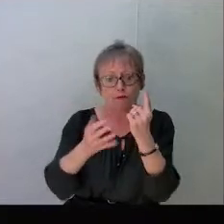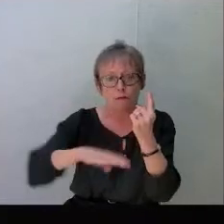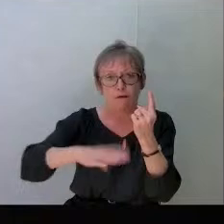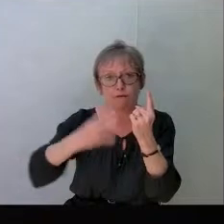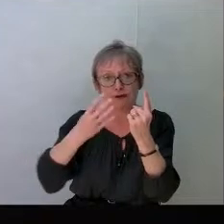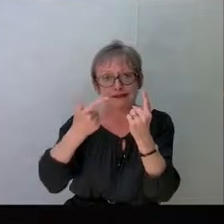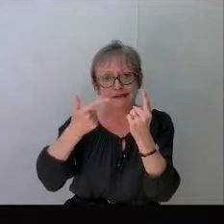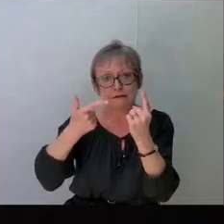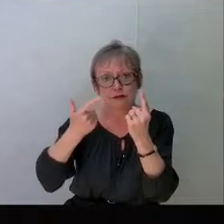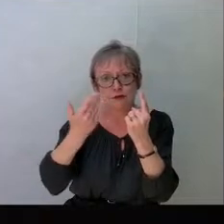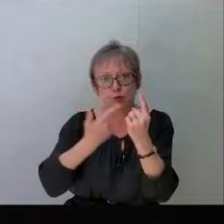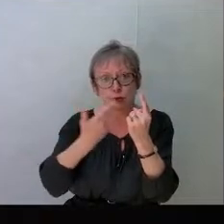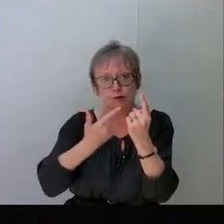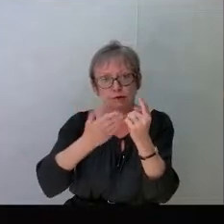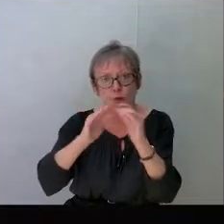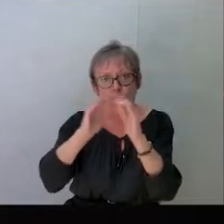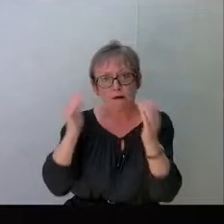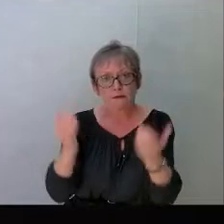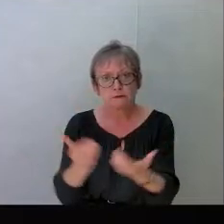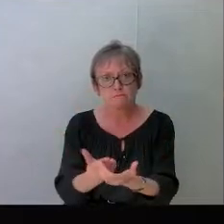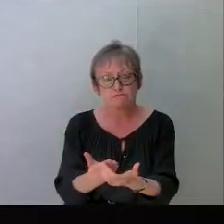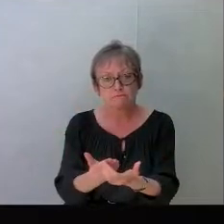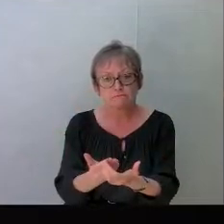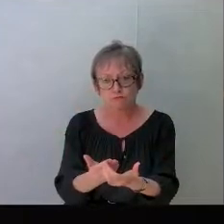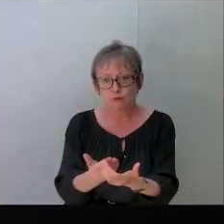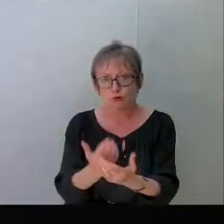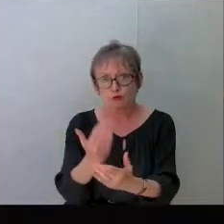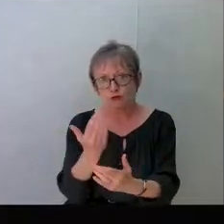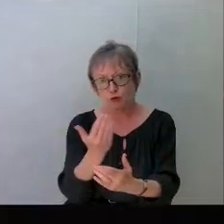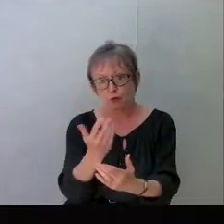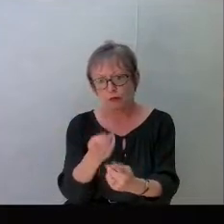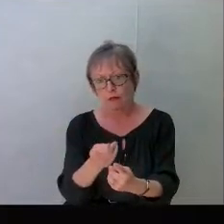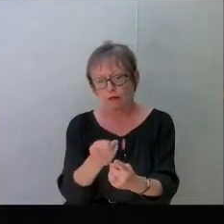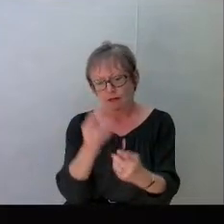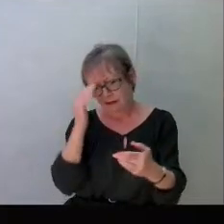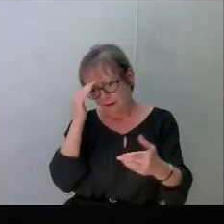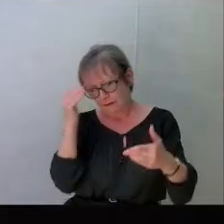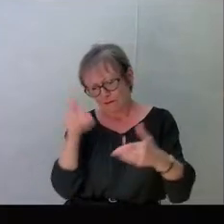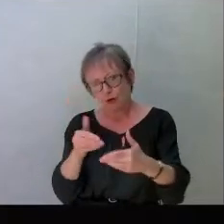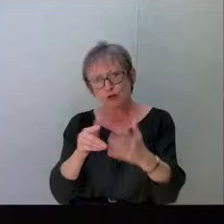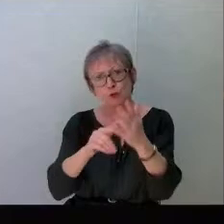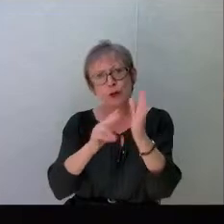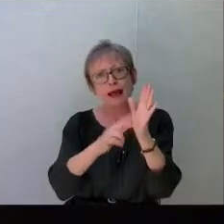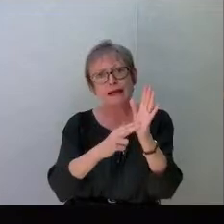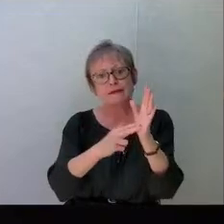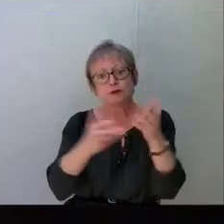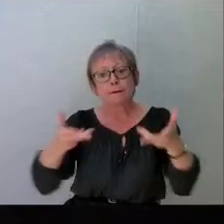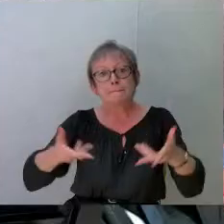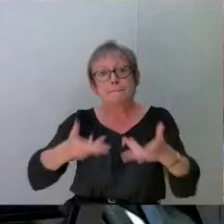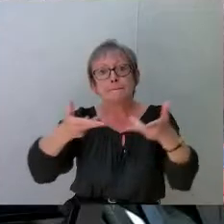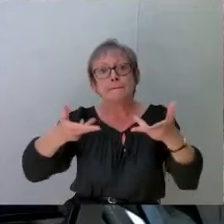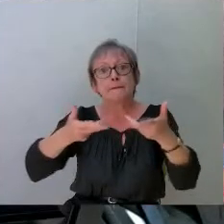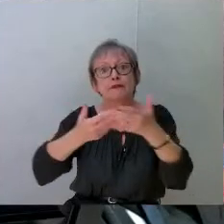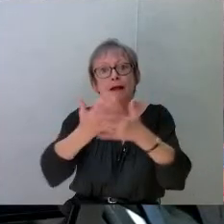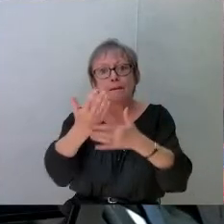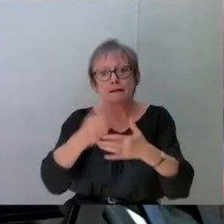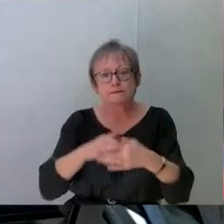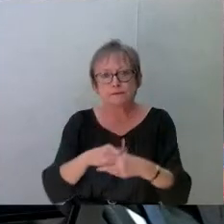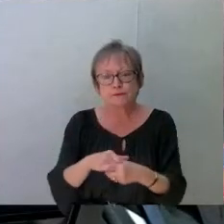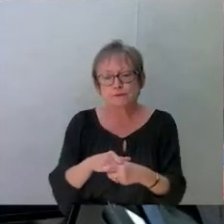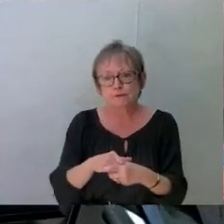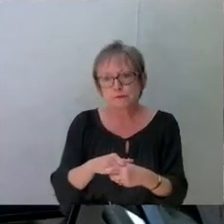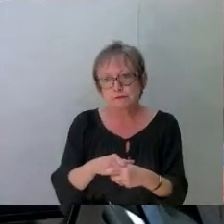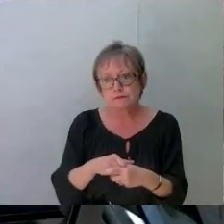worldwide. And the school really demonstrates a focus on the UN Sustainable Development Goals